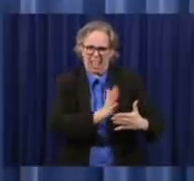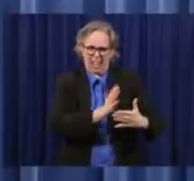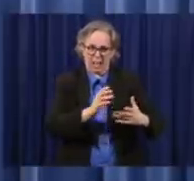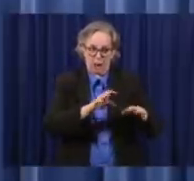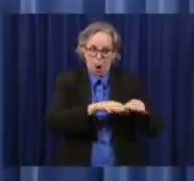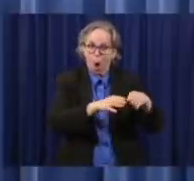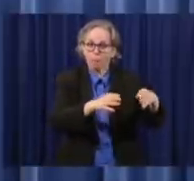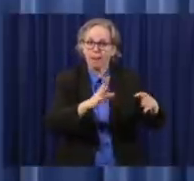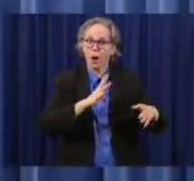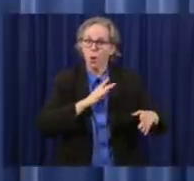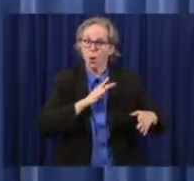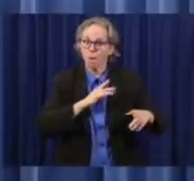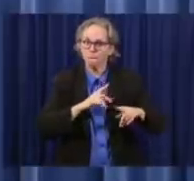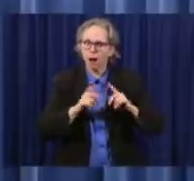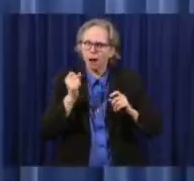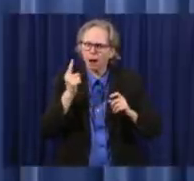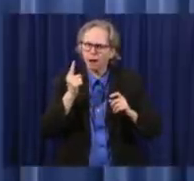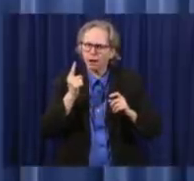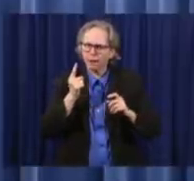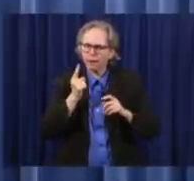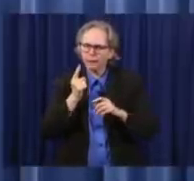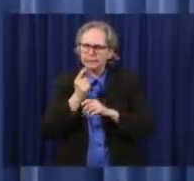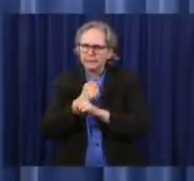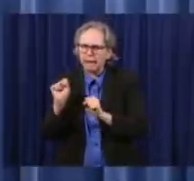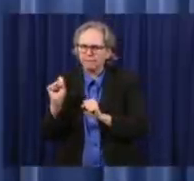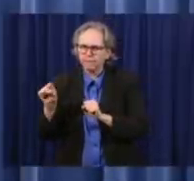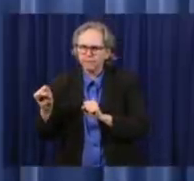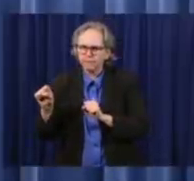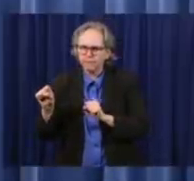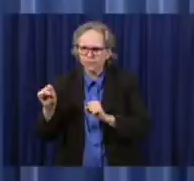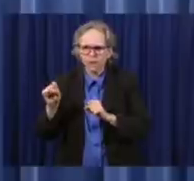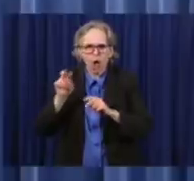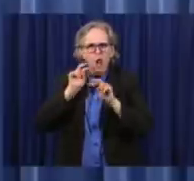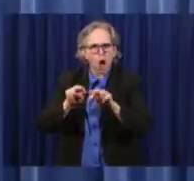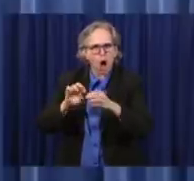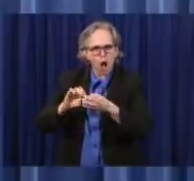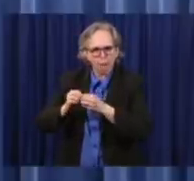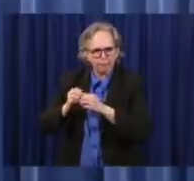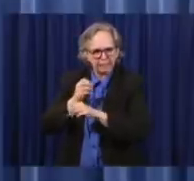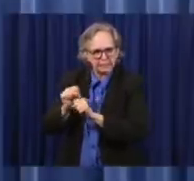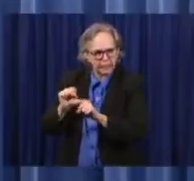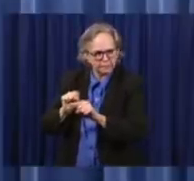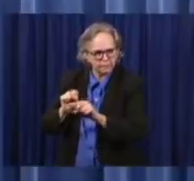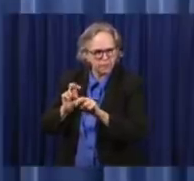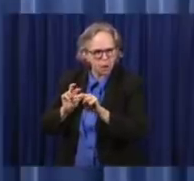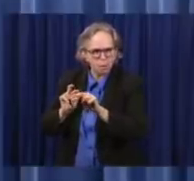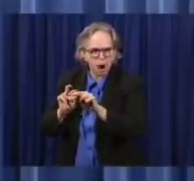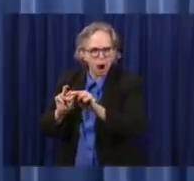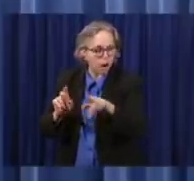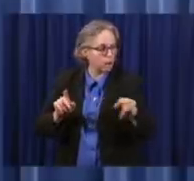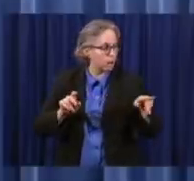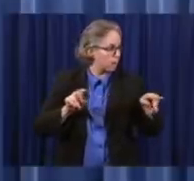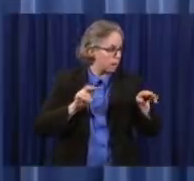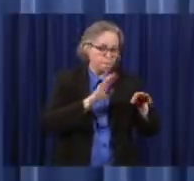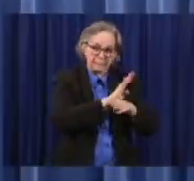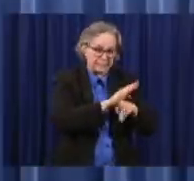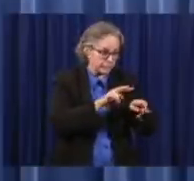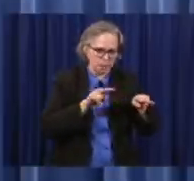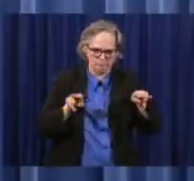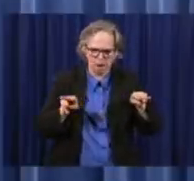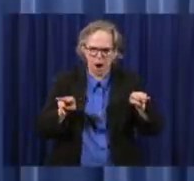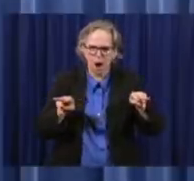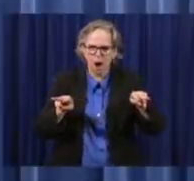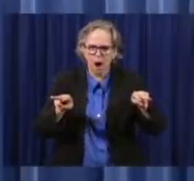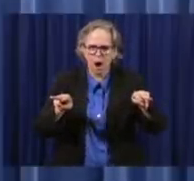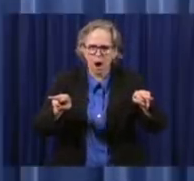to continue to monitor our numbers. And so we're going to continue to do that. And we're going to give as much notice as we can to